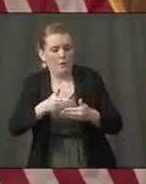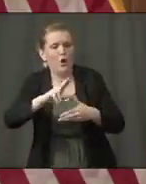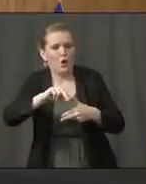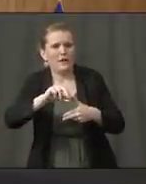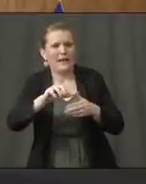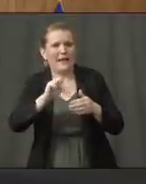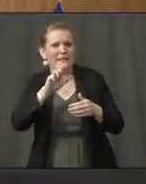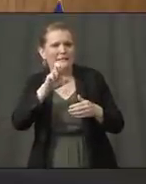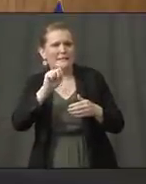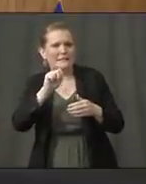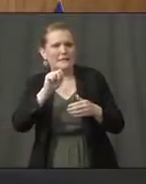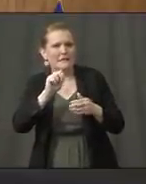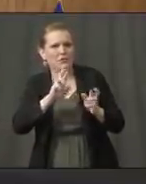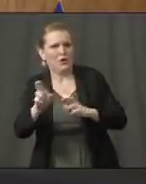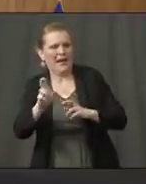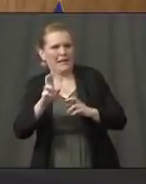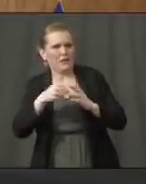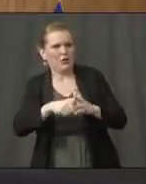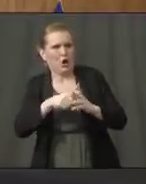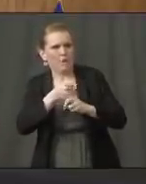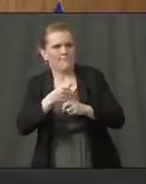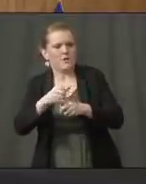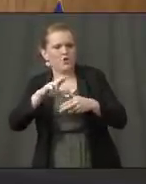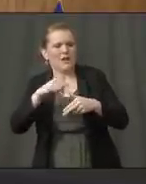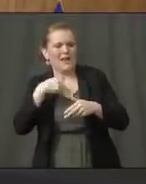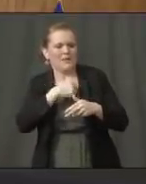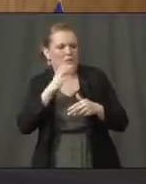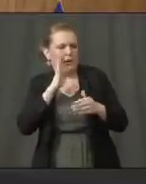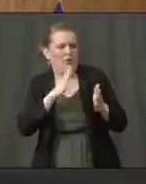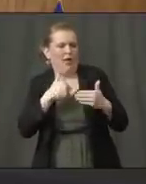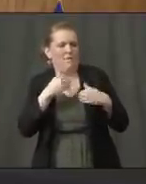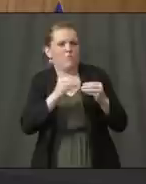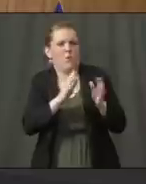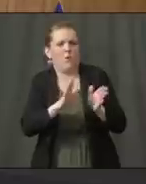on next to Channel 3 Eyewitness News.